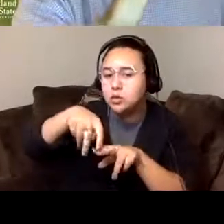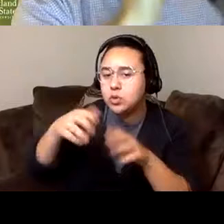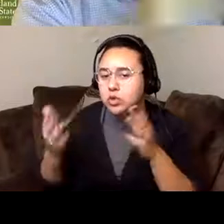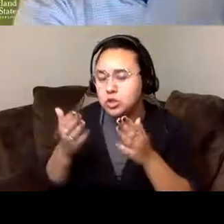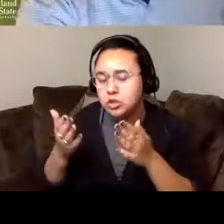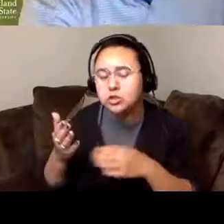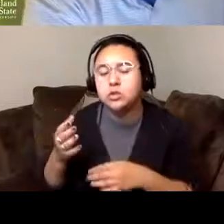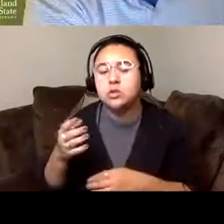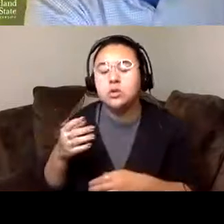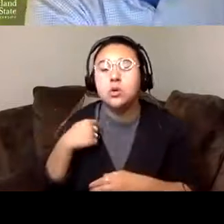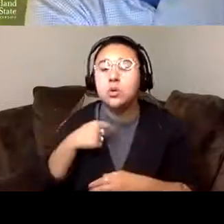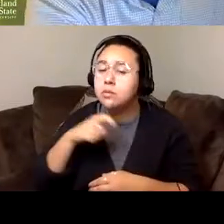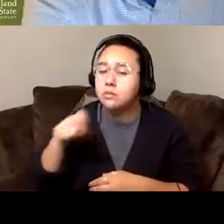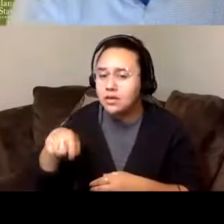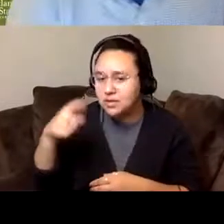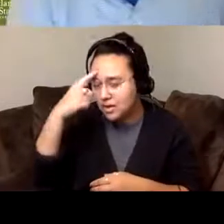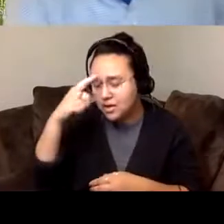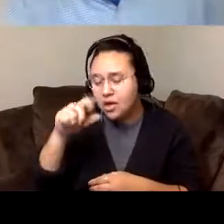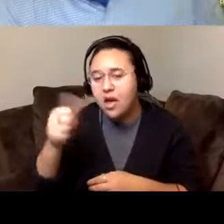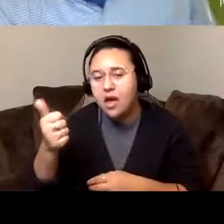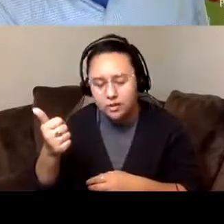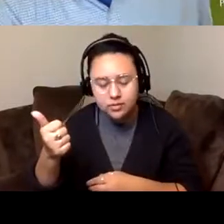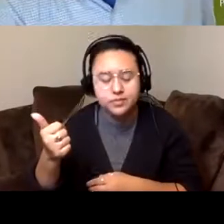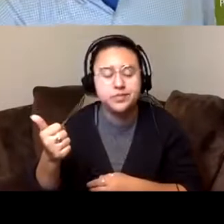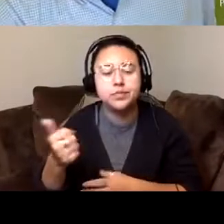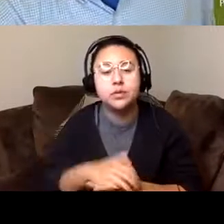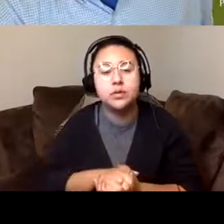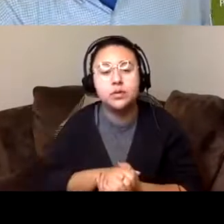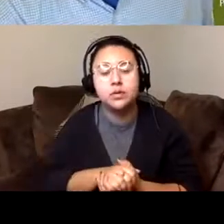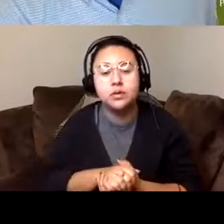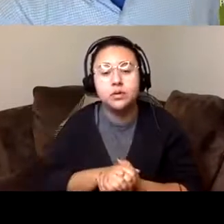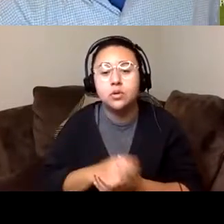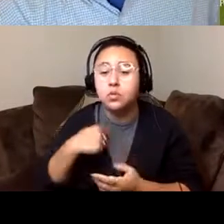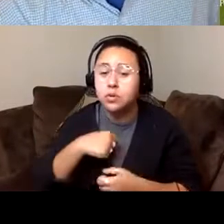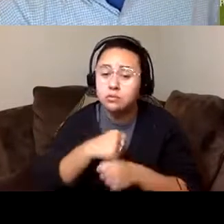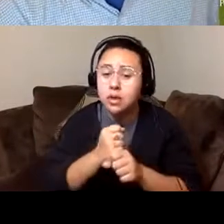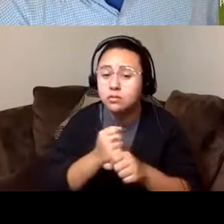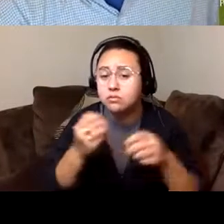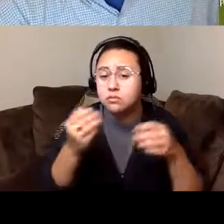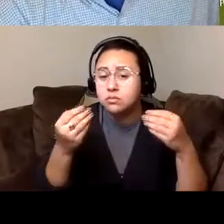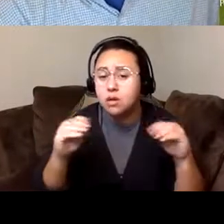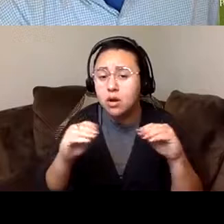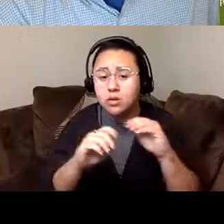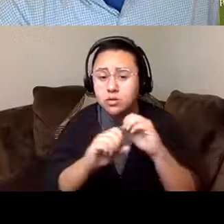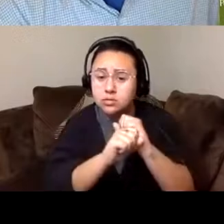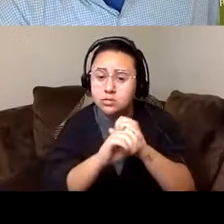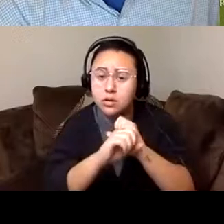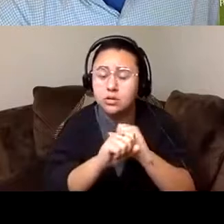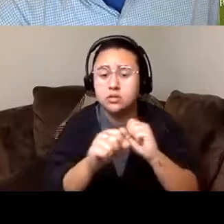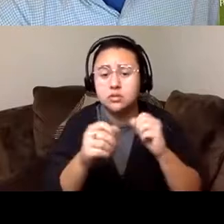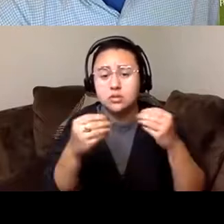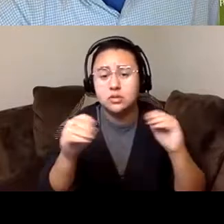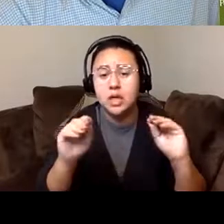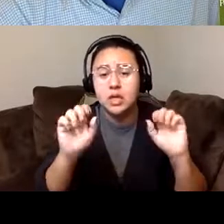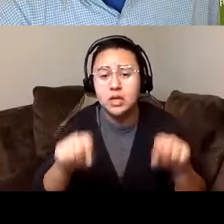other, can we create a market for other kinds of devices that can accommodate different kinds of